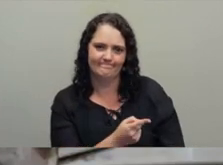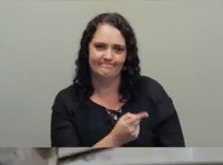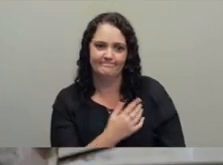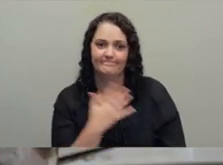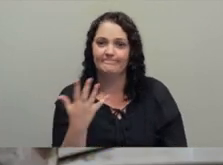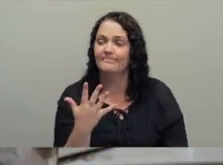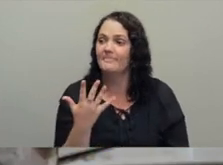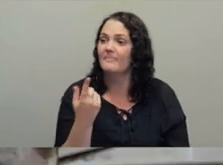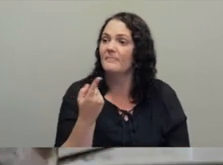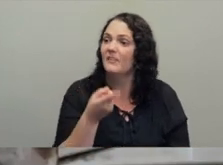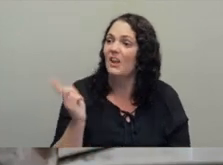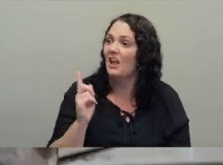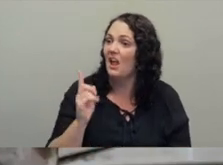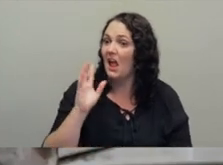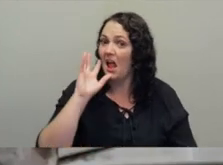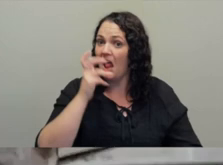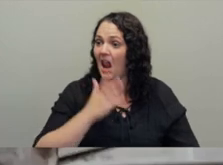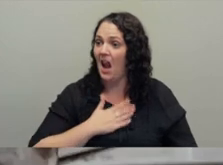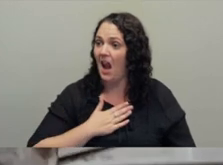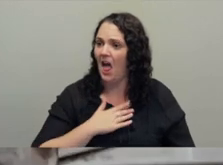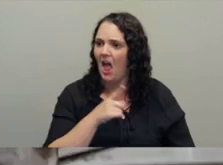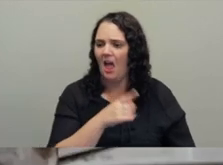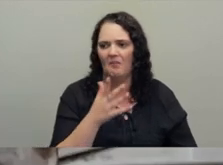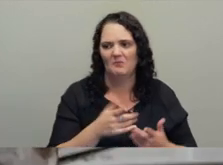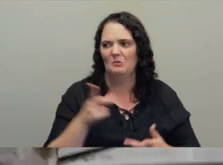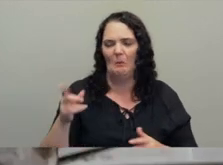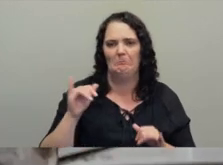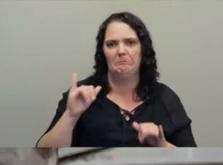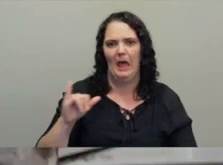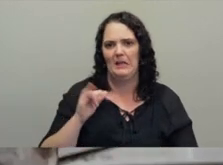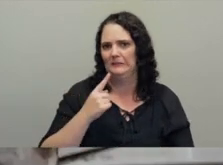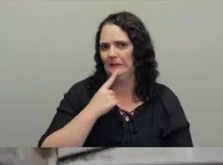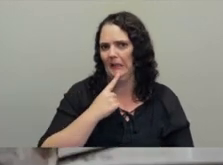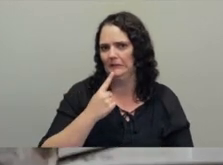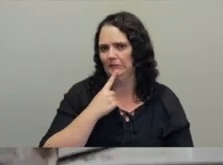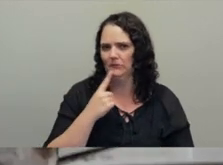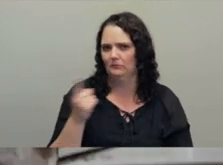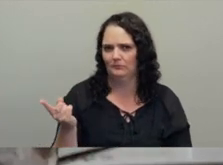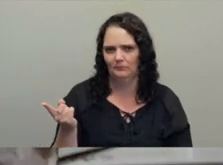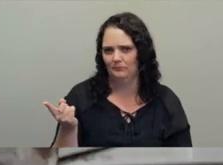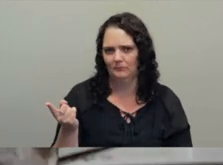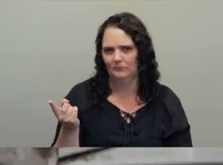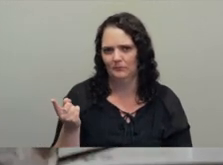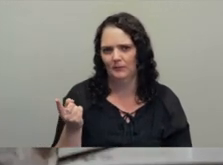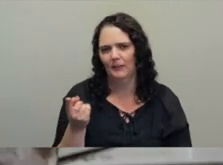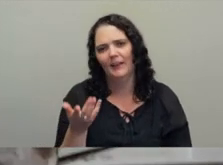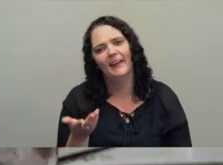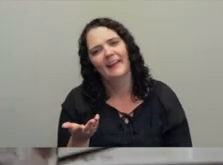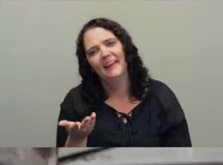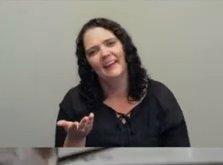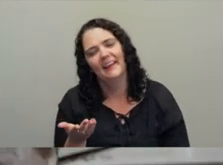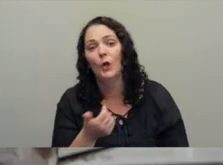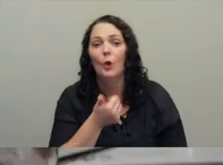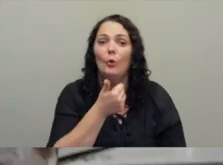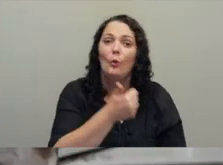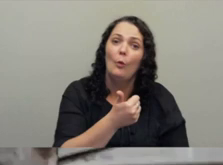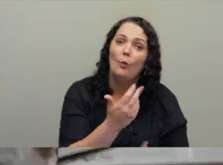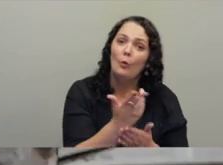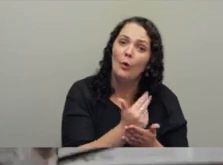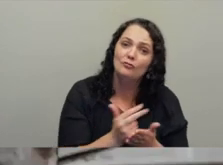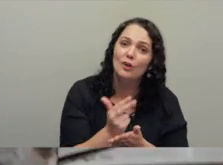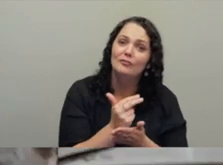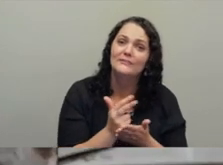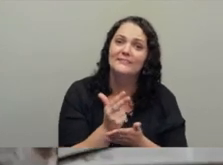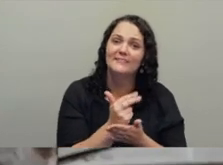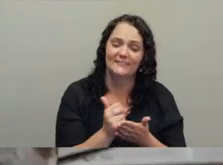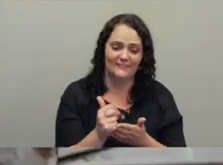work must also lack taste. And so when we talk about bad drawing, when we talk about good drawing, or we talk about drawings which are good,